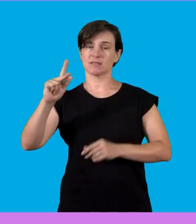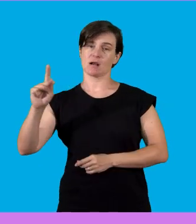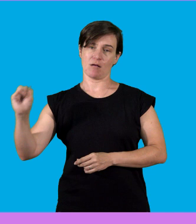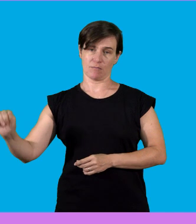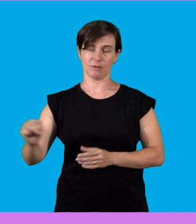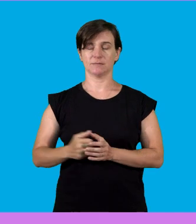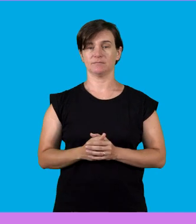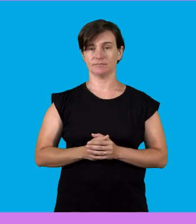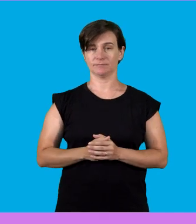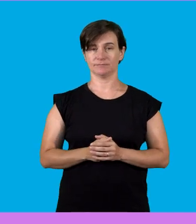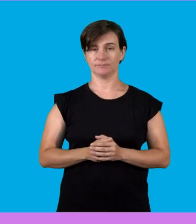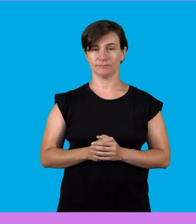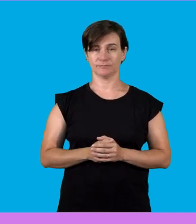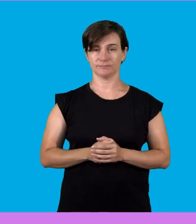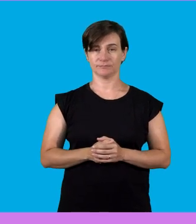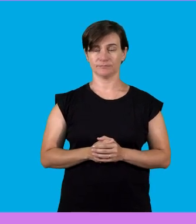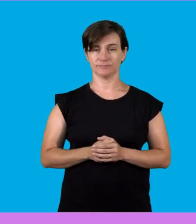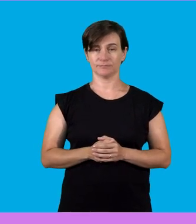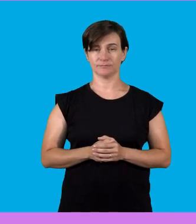526 kilometers.